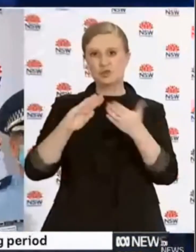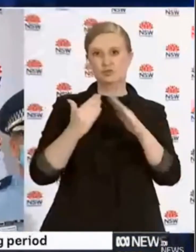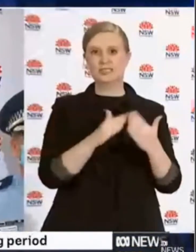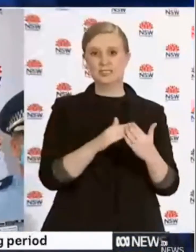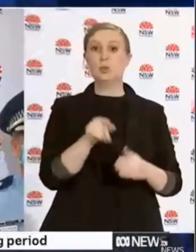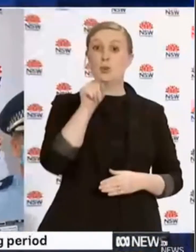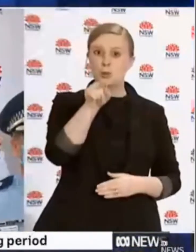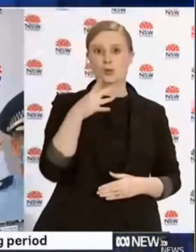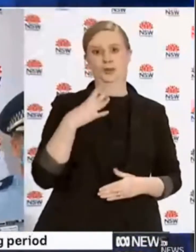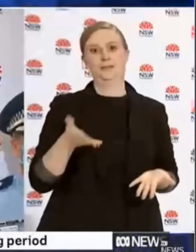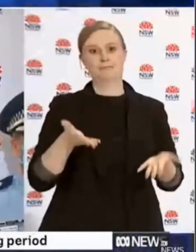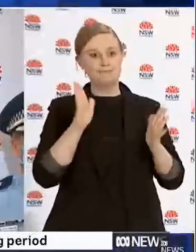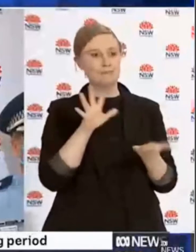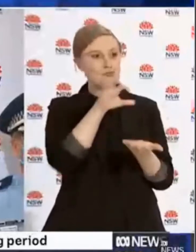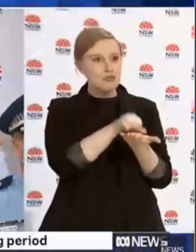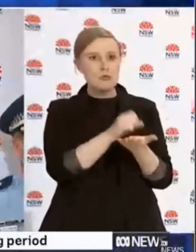say to everybody,